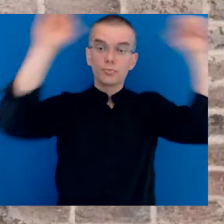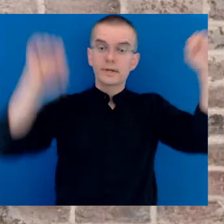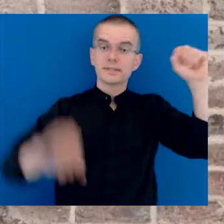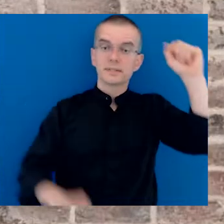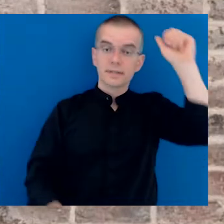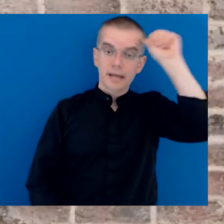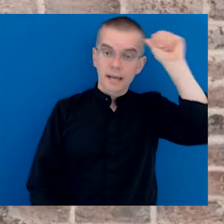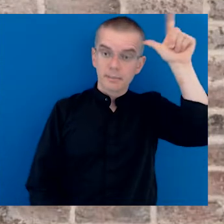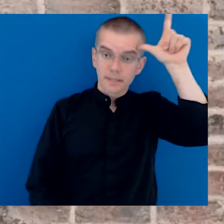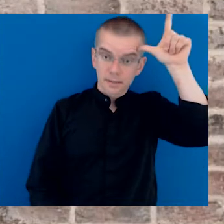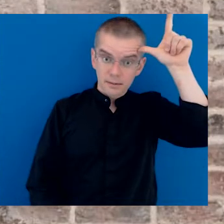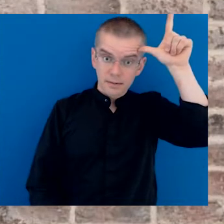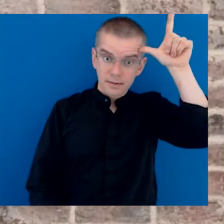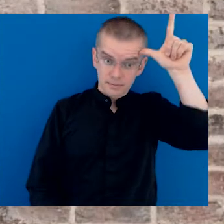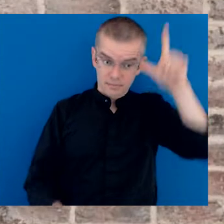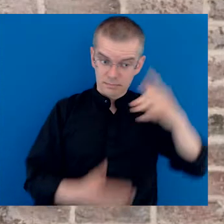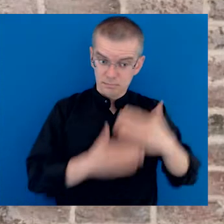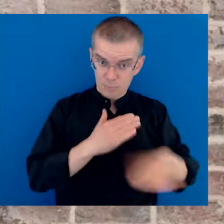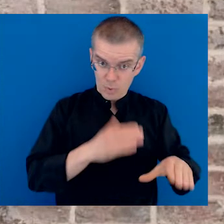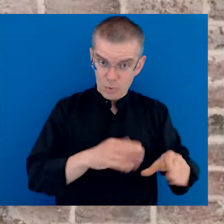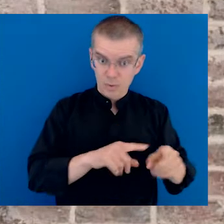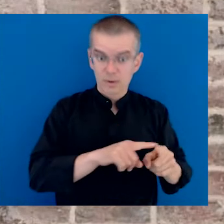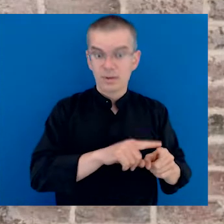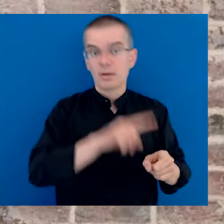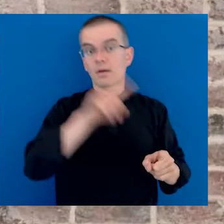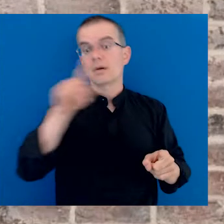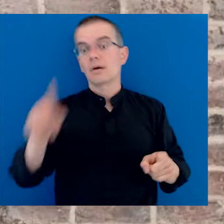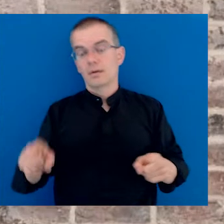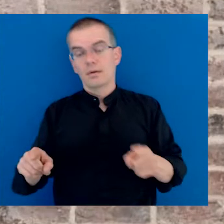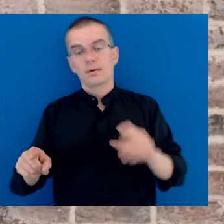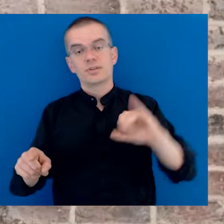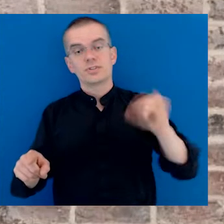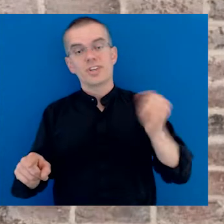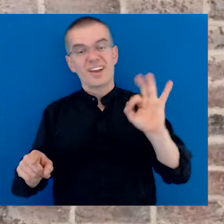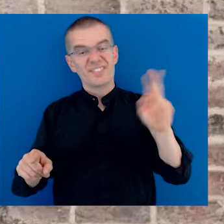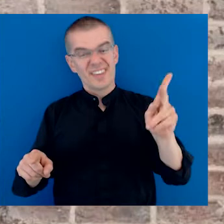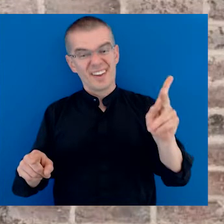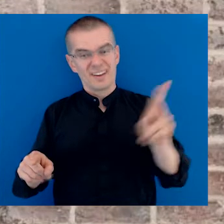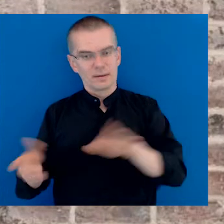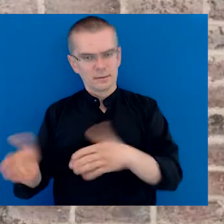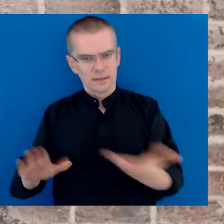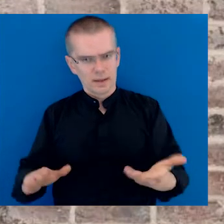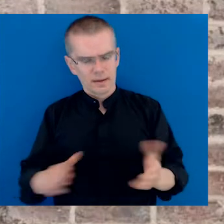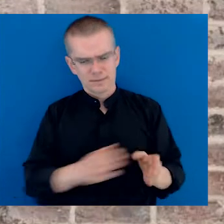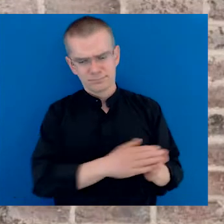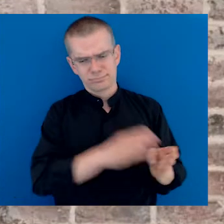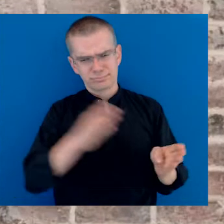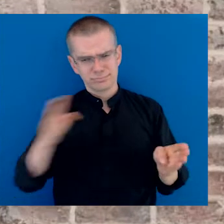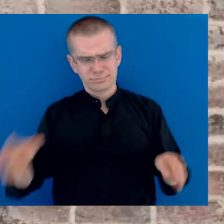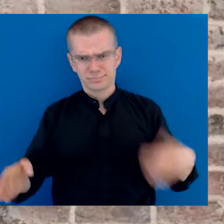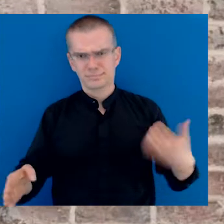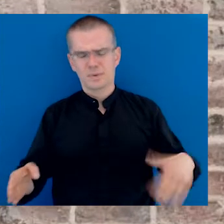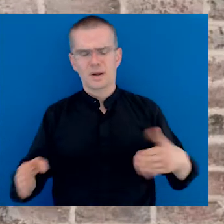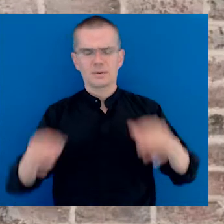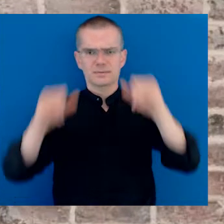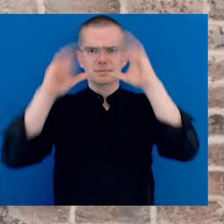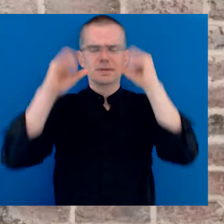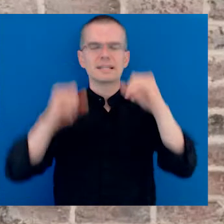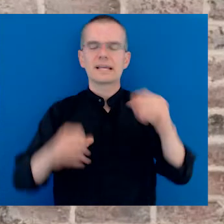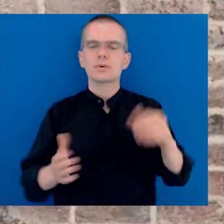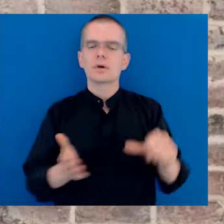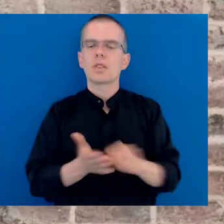Lincoln to the election of President John F. Kennedy. Amazing. Isn't that amazing? And there's actually, you can look